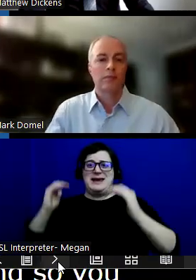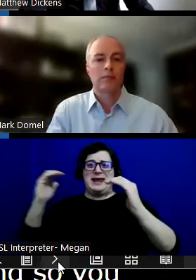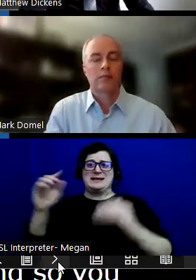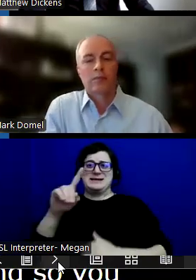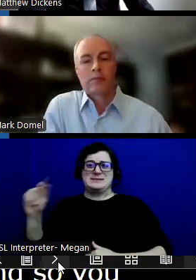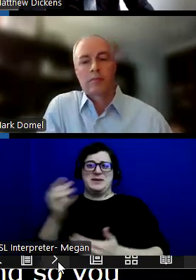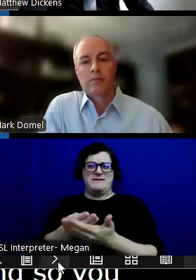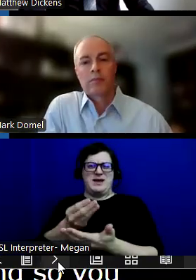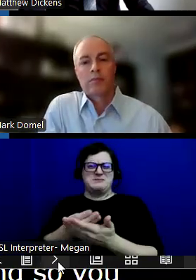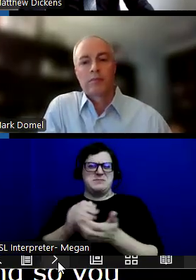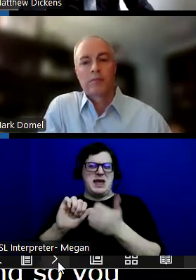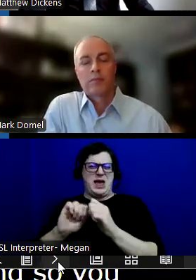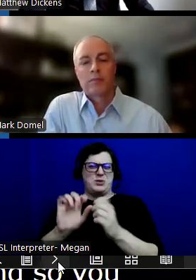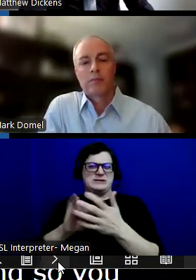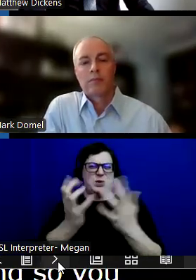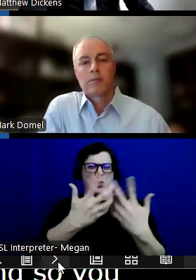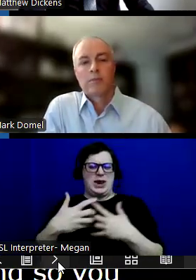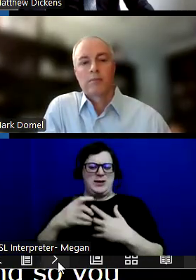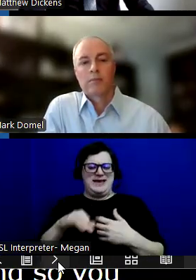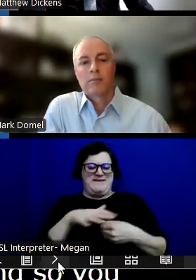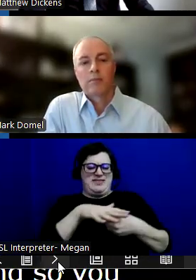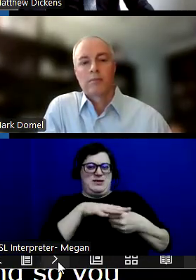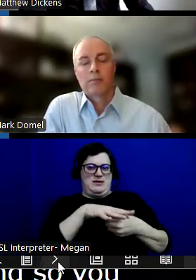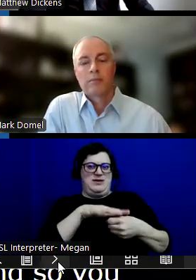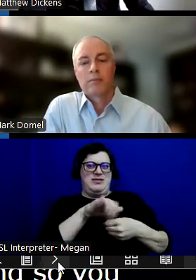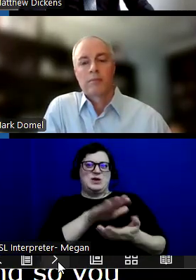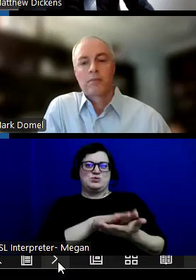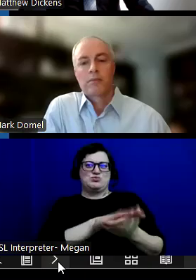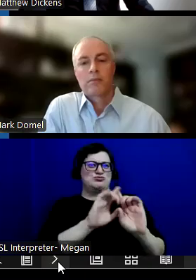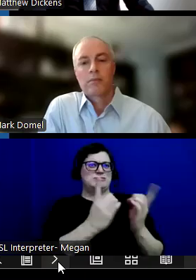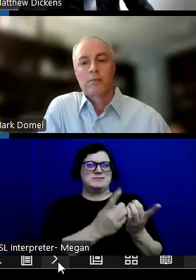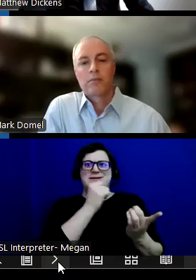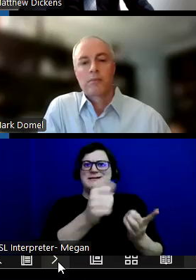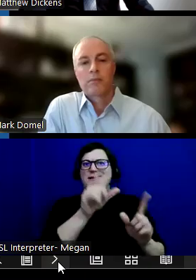the relevant school district has not responded to requests for an updated IEP?